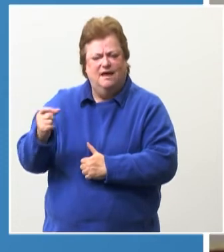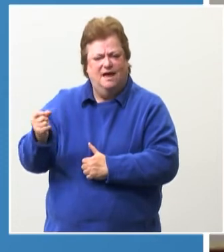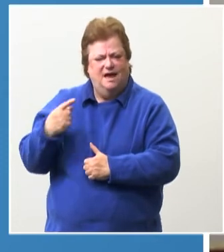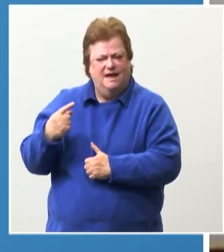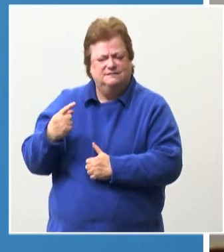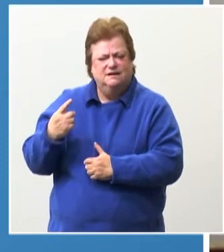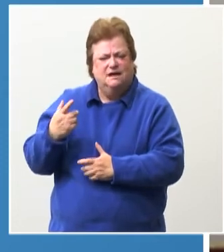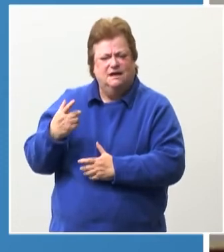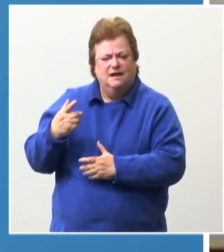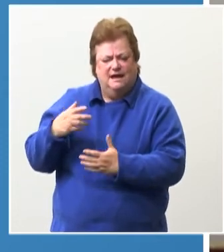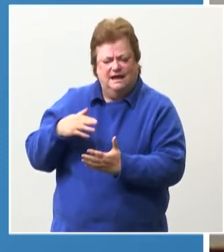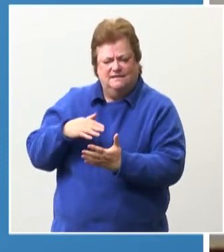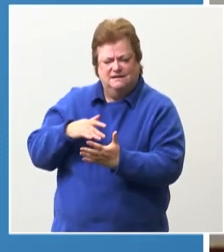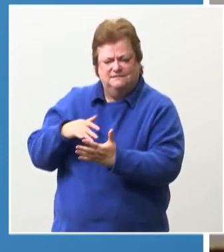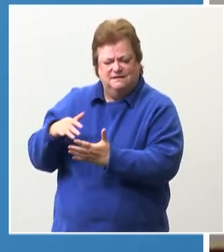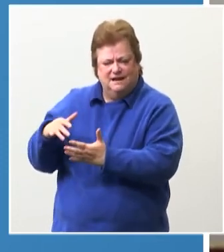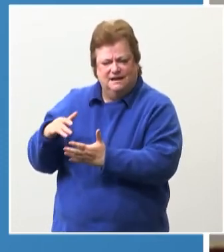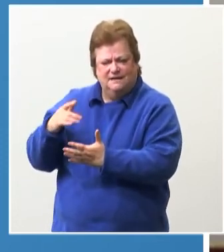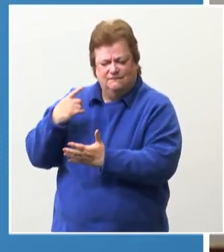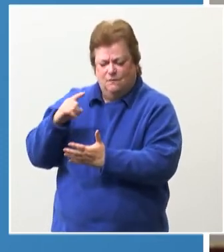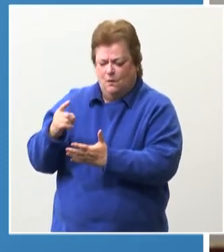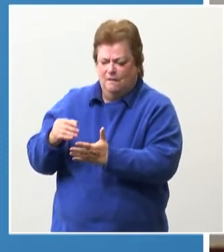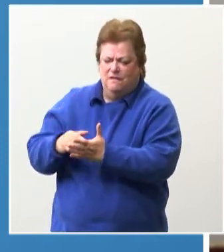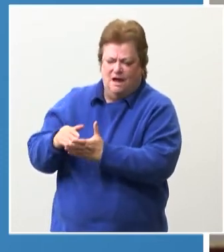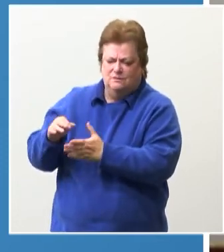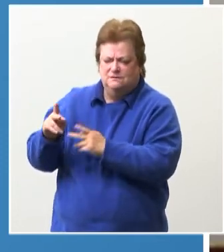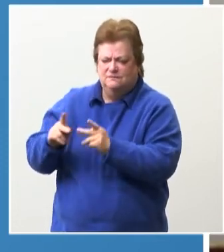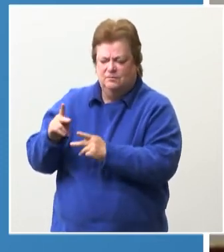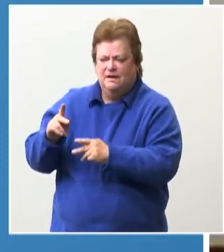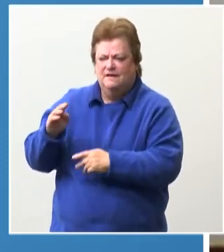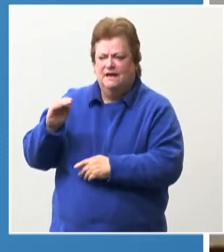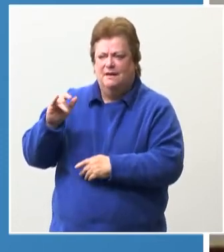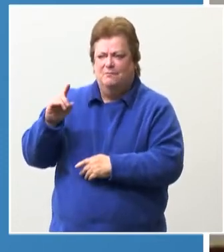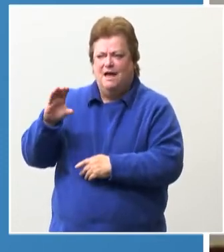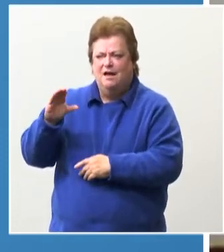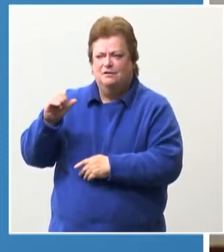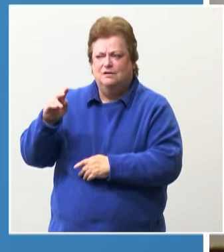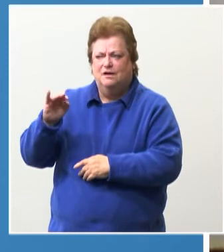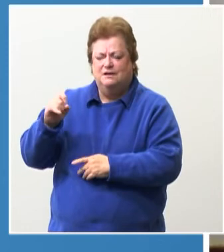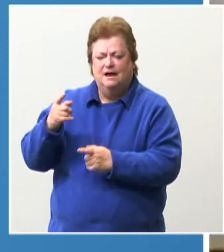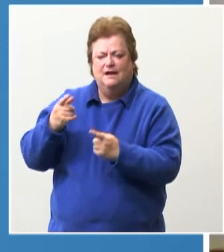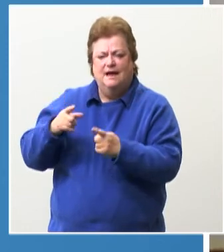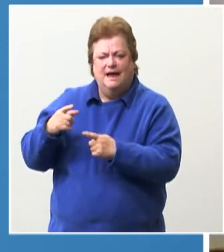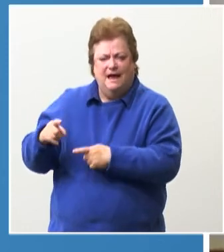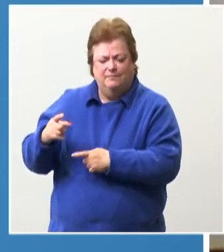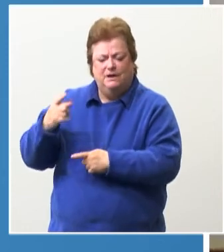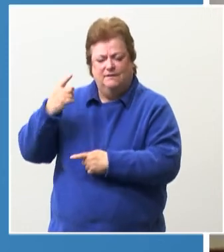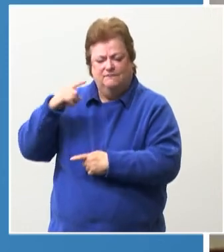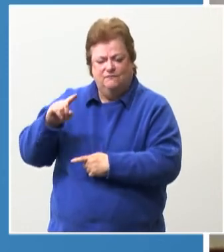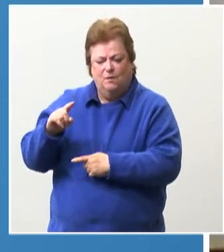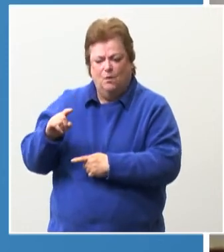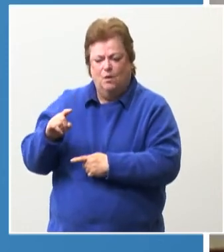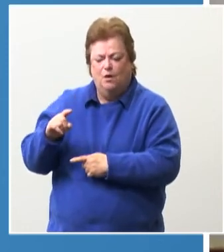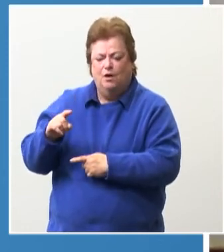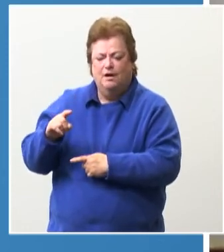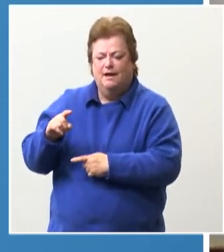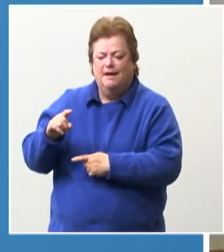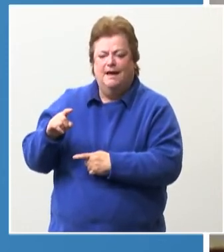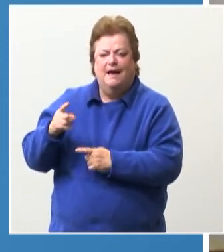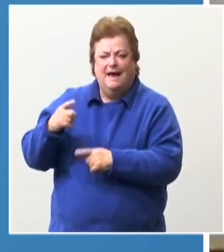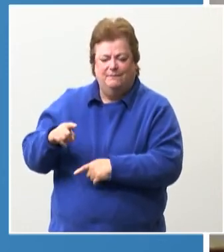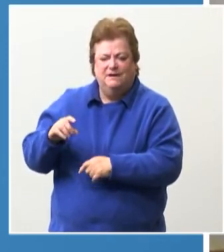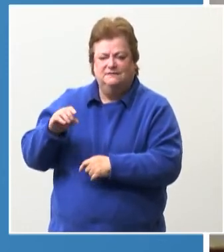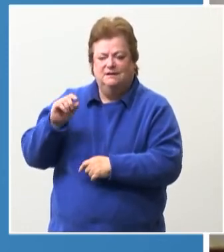a study of thousands of people, myocarditis happened in vaccinated people,